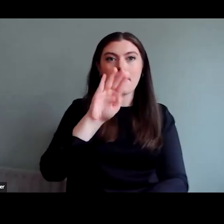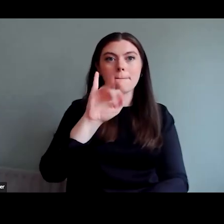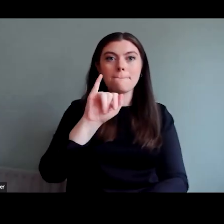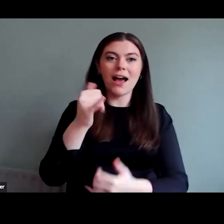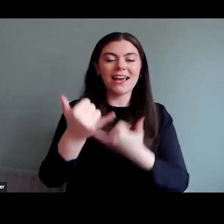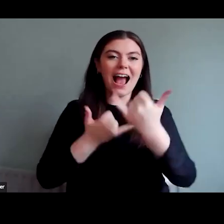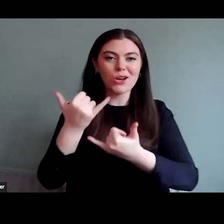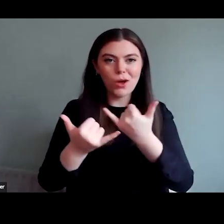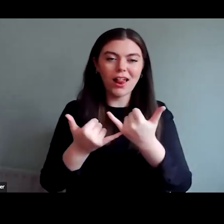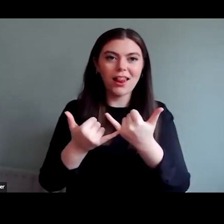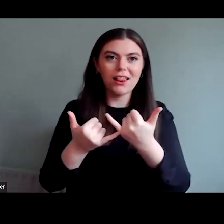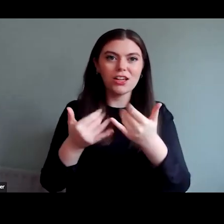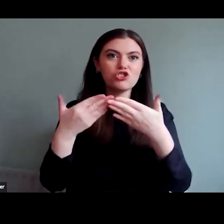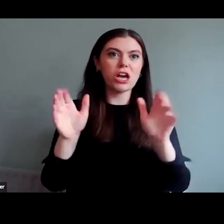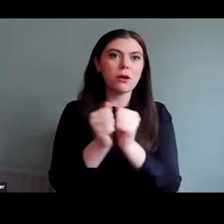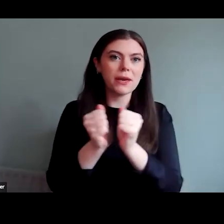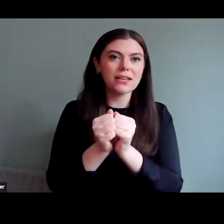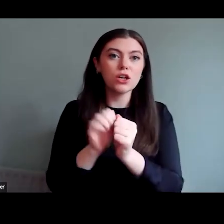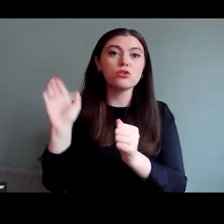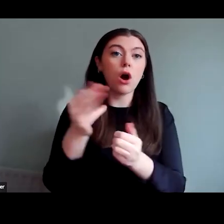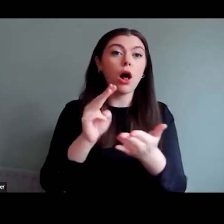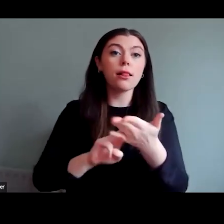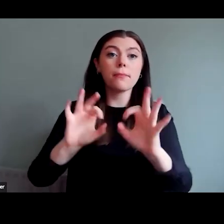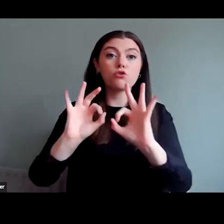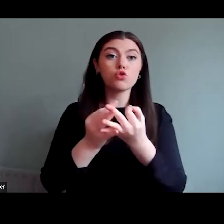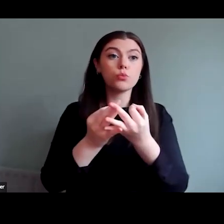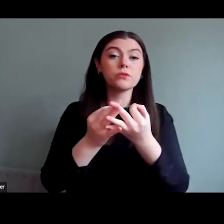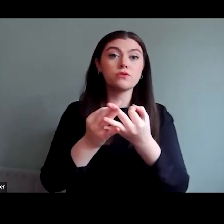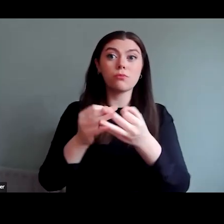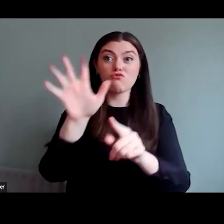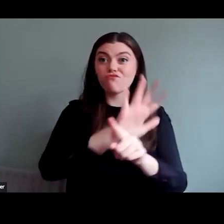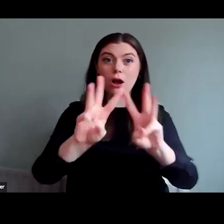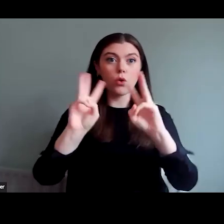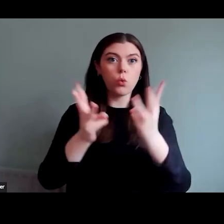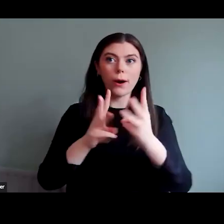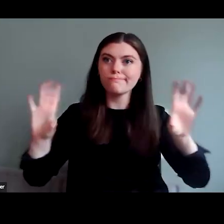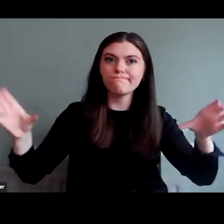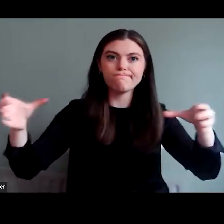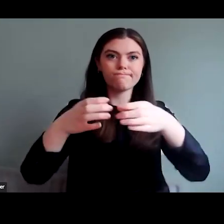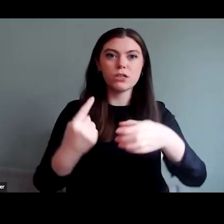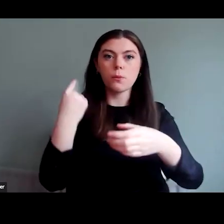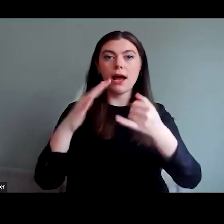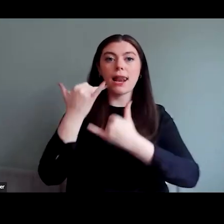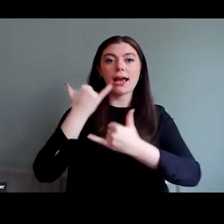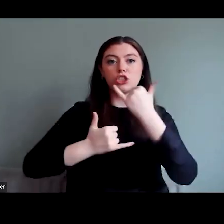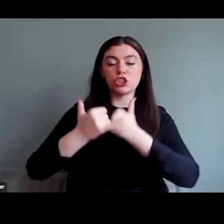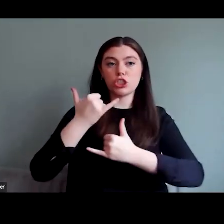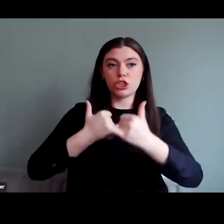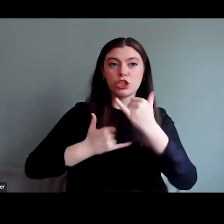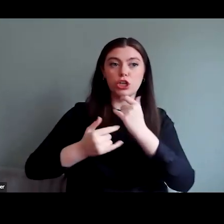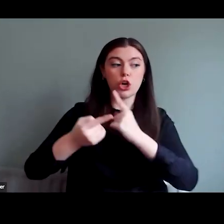general meeting, where all of the member groups from across the world come together. And so last year was the year that we were having